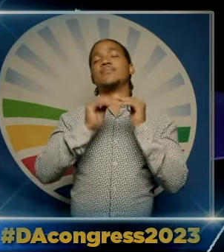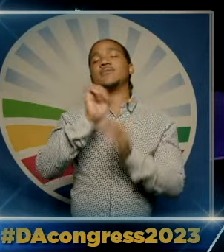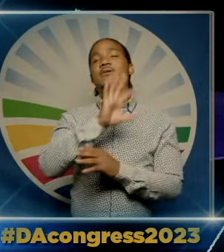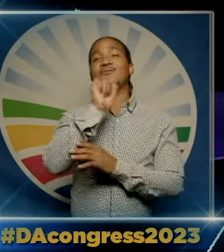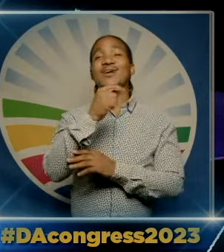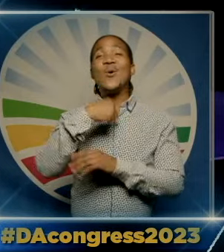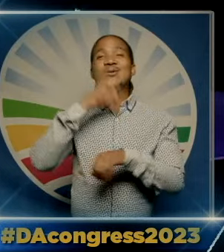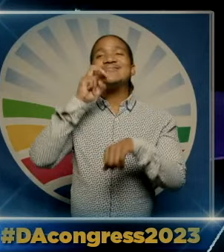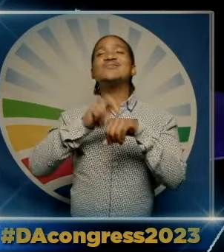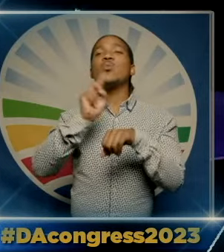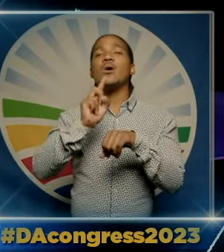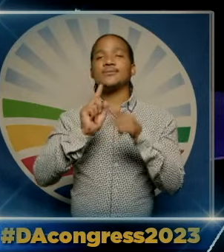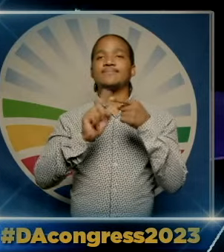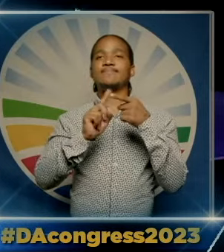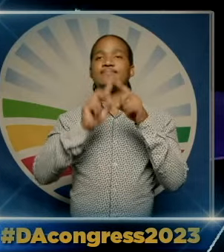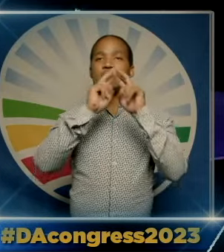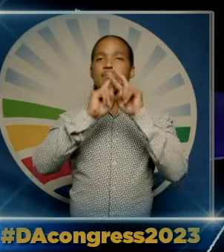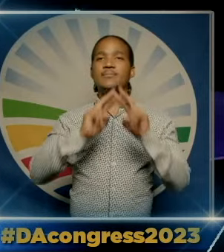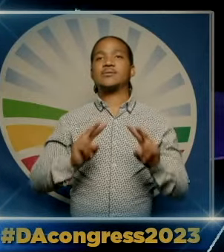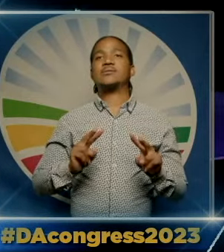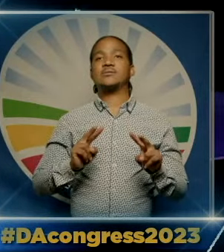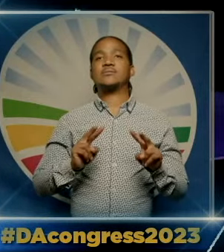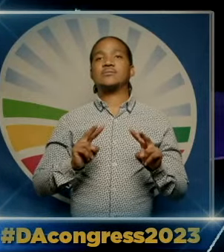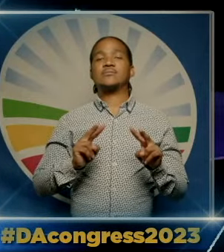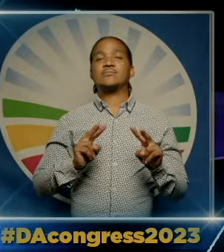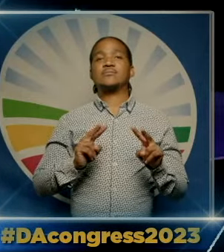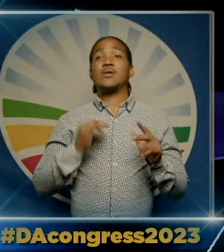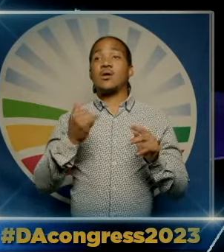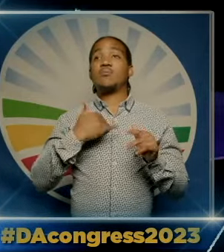land. Let me quote